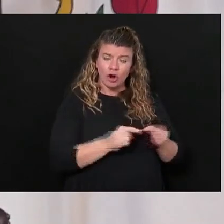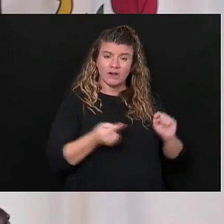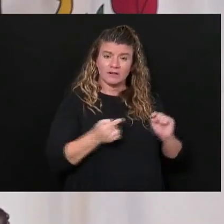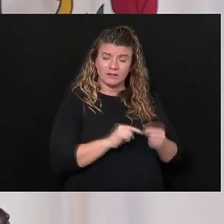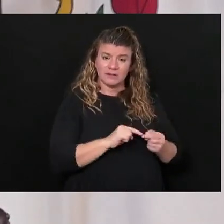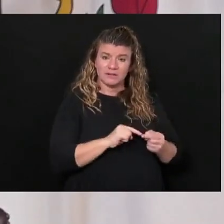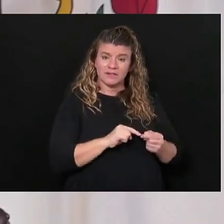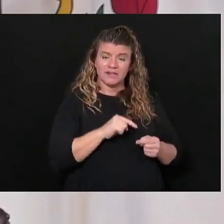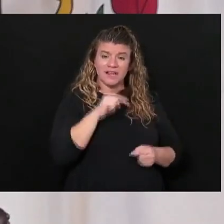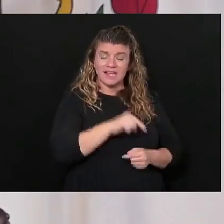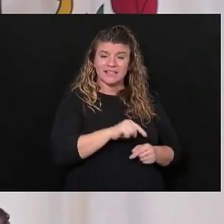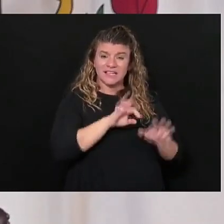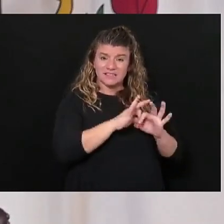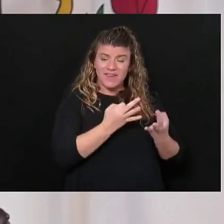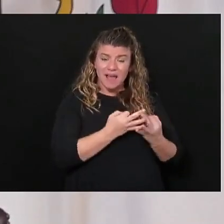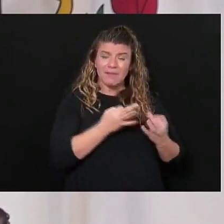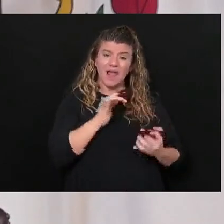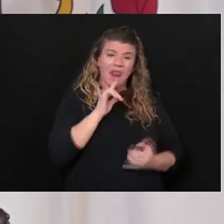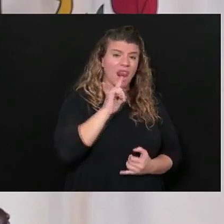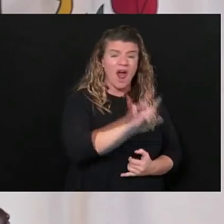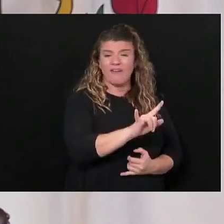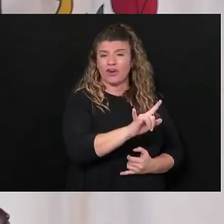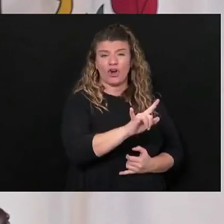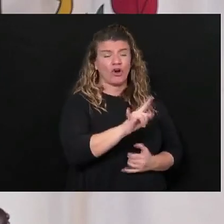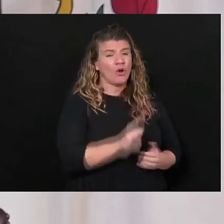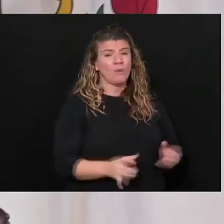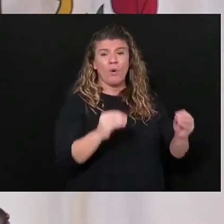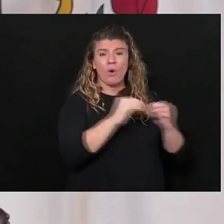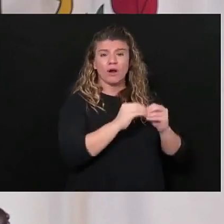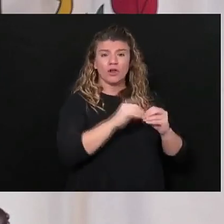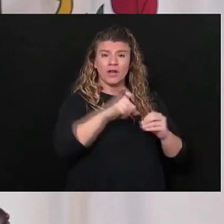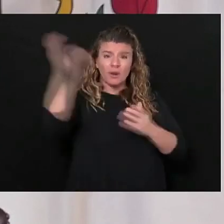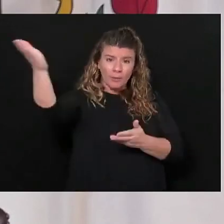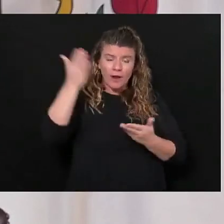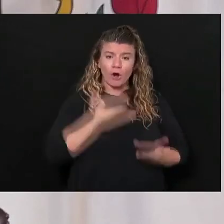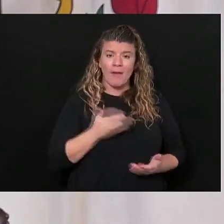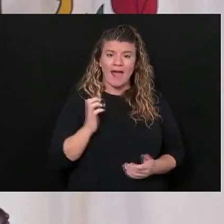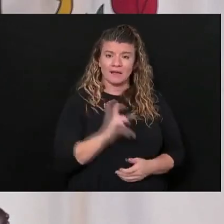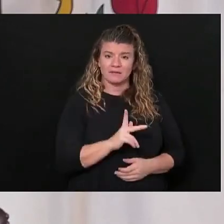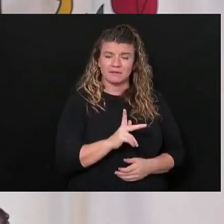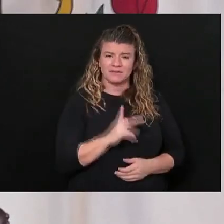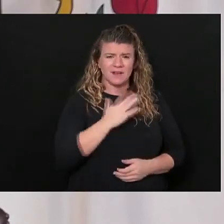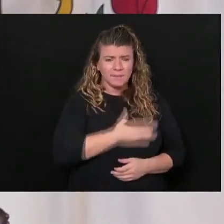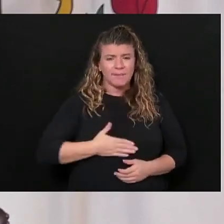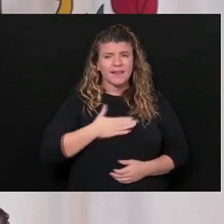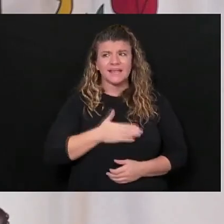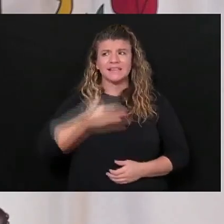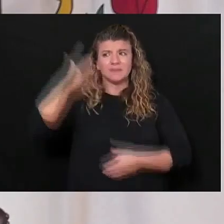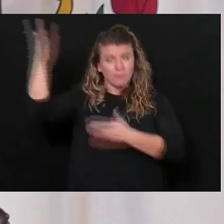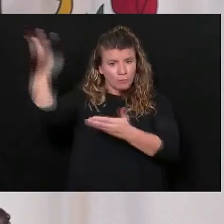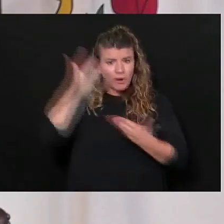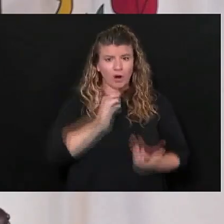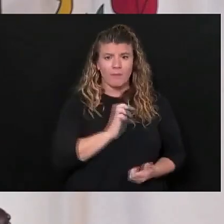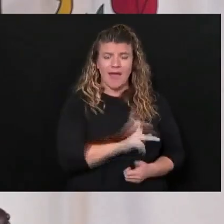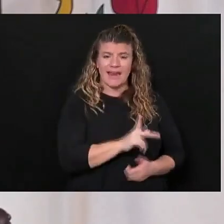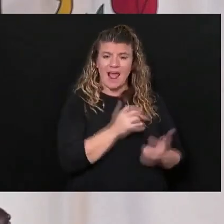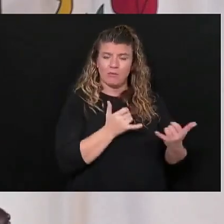this family loved her and loved her beyond belief. Bring her back. Please bring her back right now,